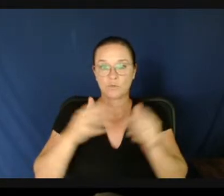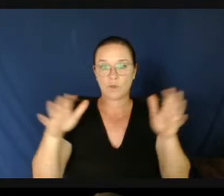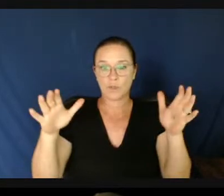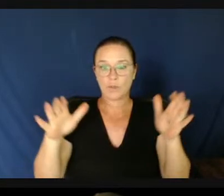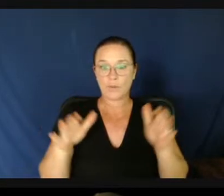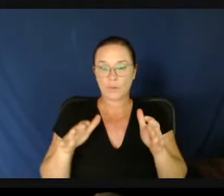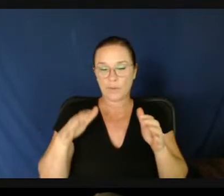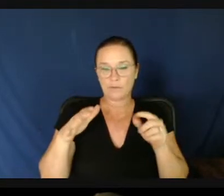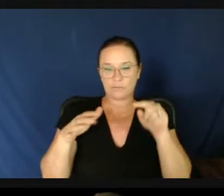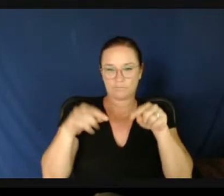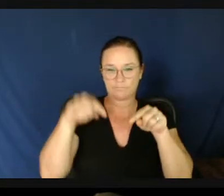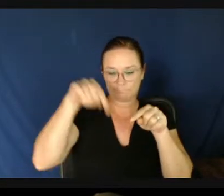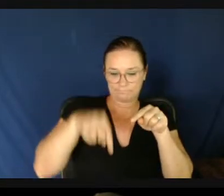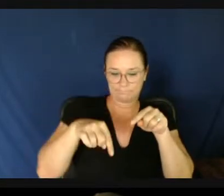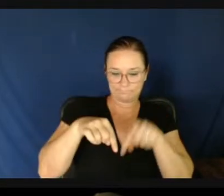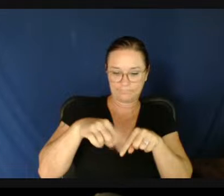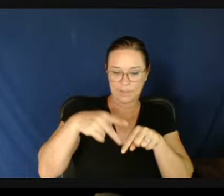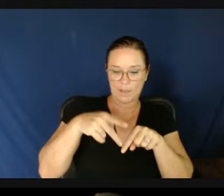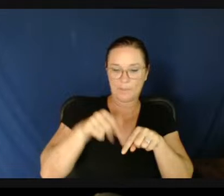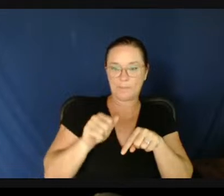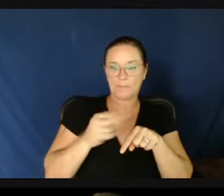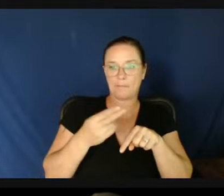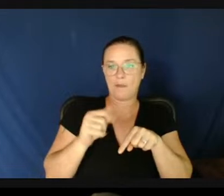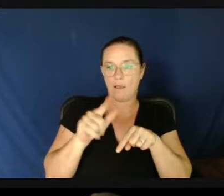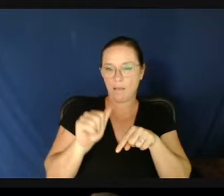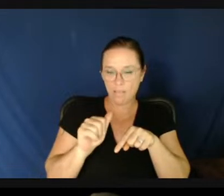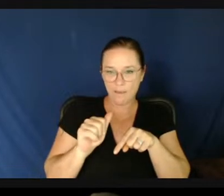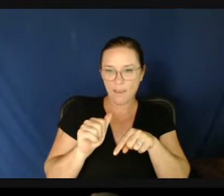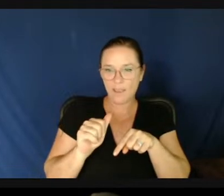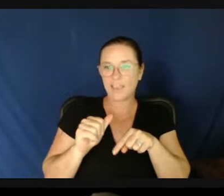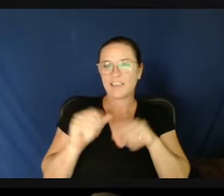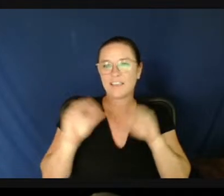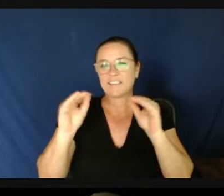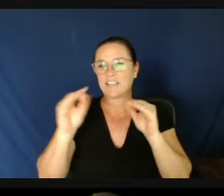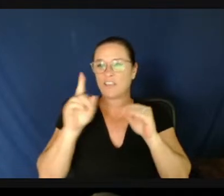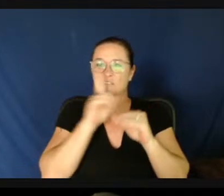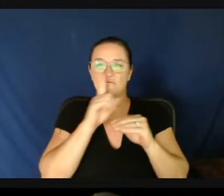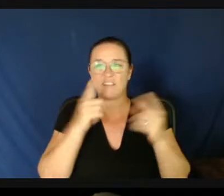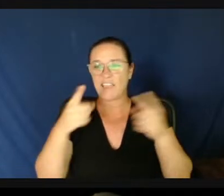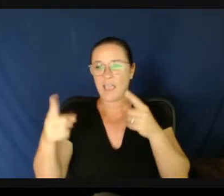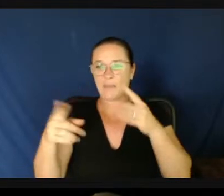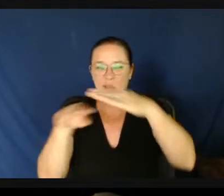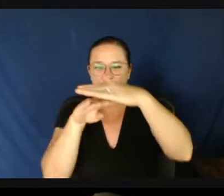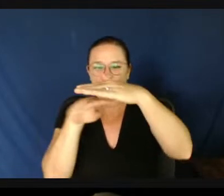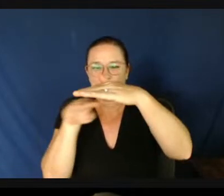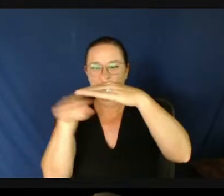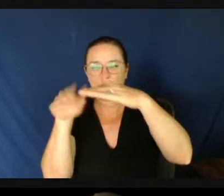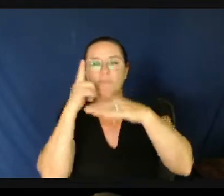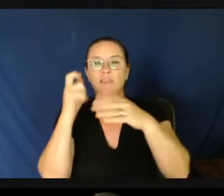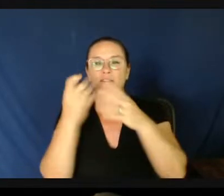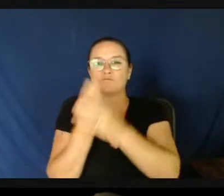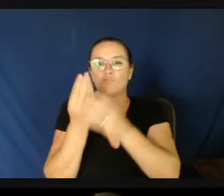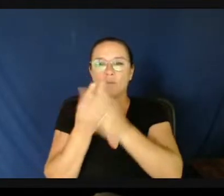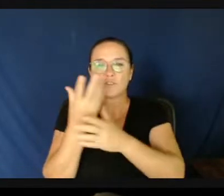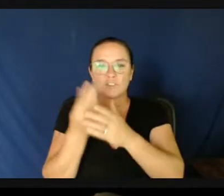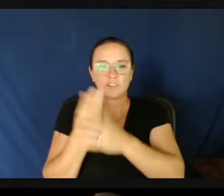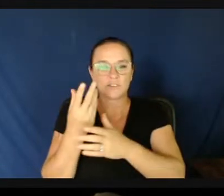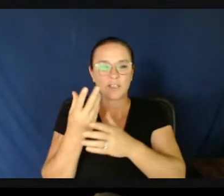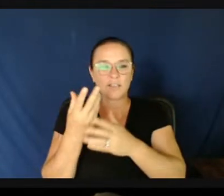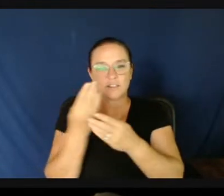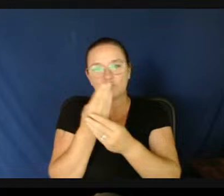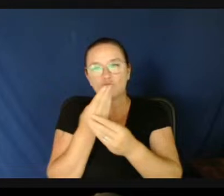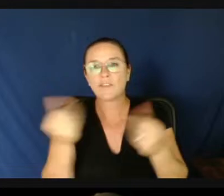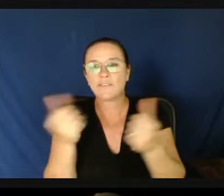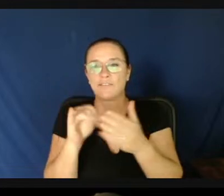zone. So there's not really much happening in the shallower depths of the volcano because of the eruption, relieving all that pressure, as we've